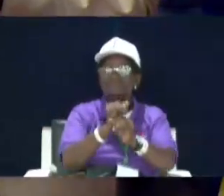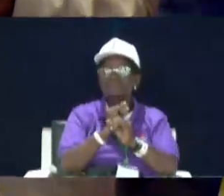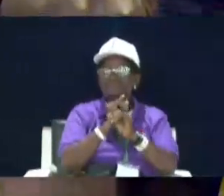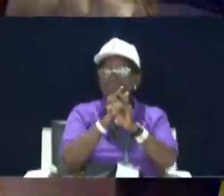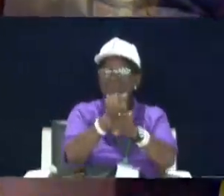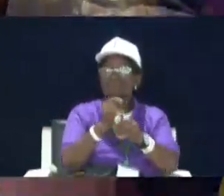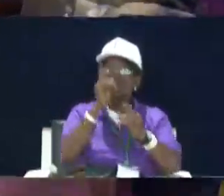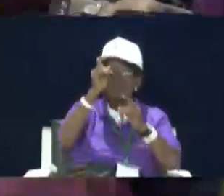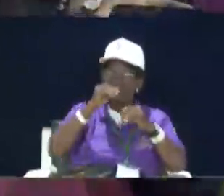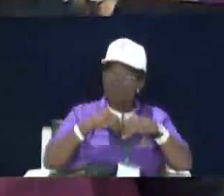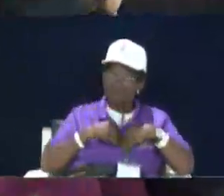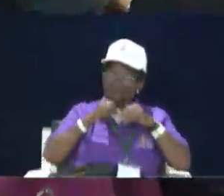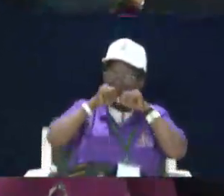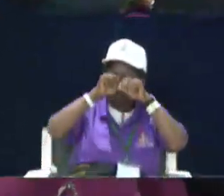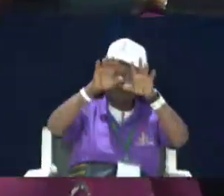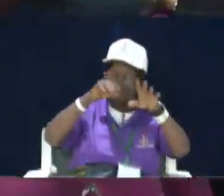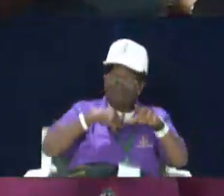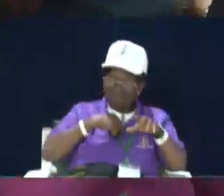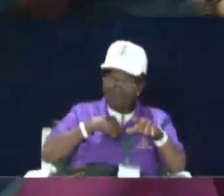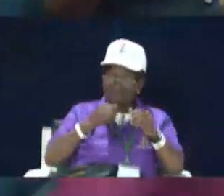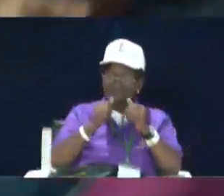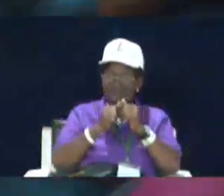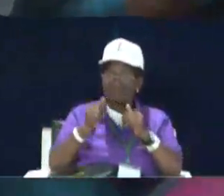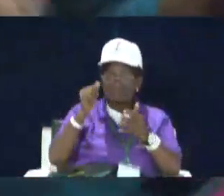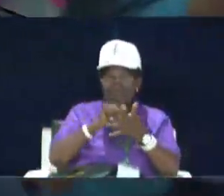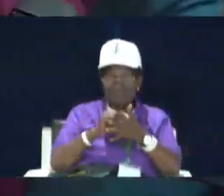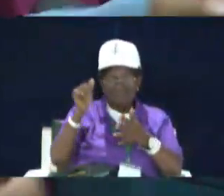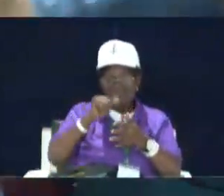Thank you, Almighty God.